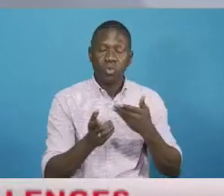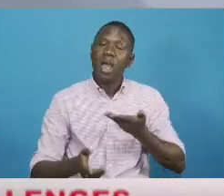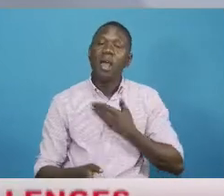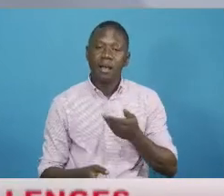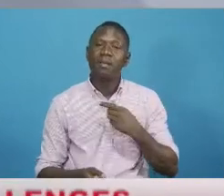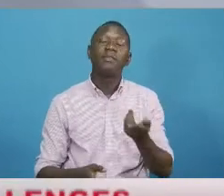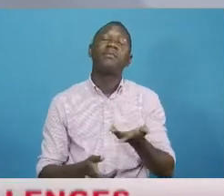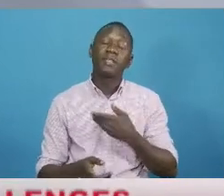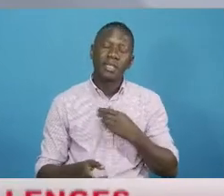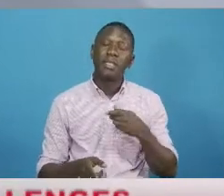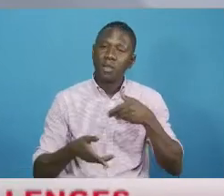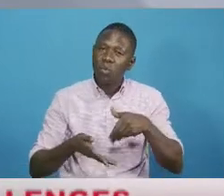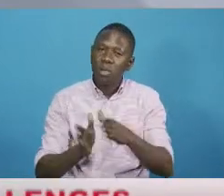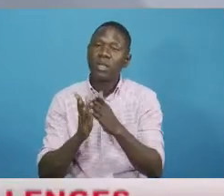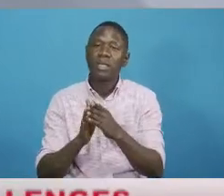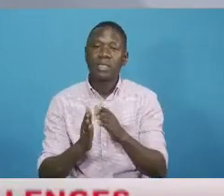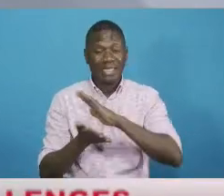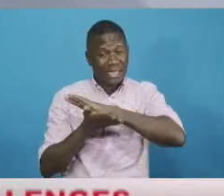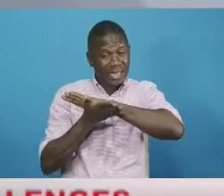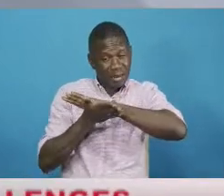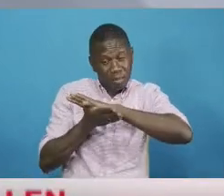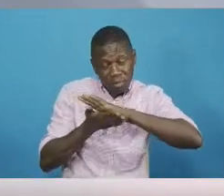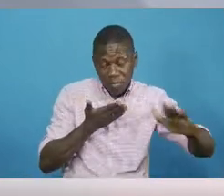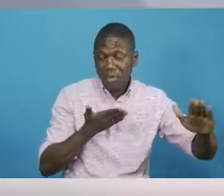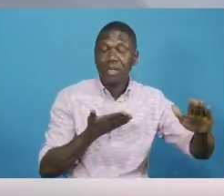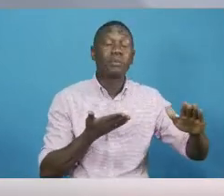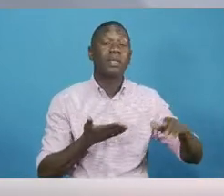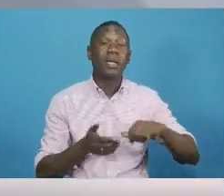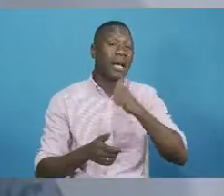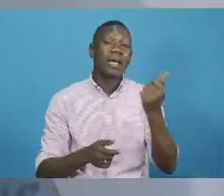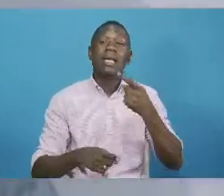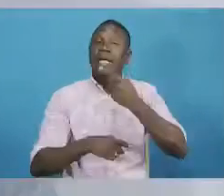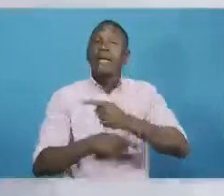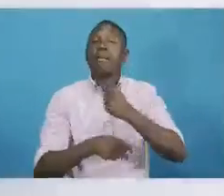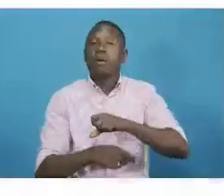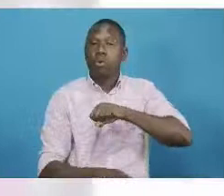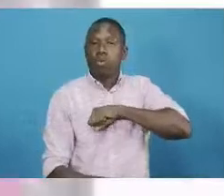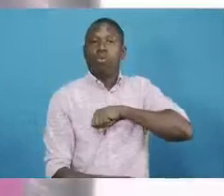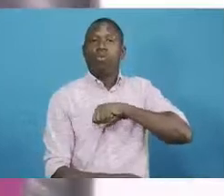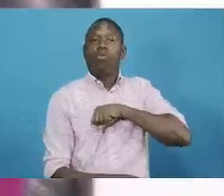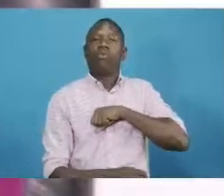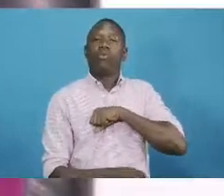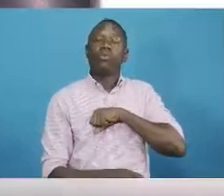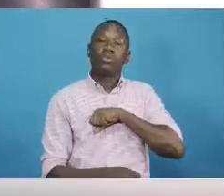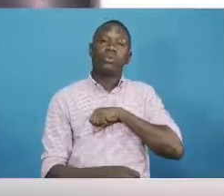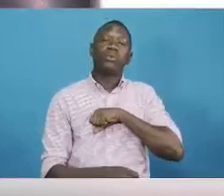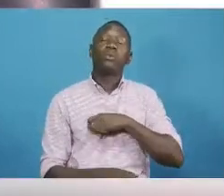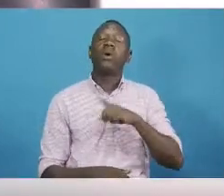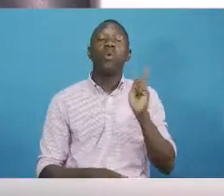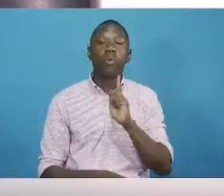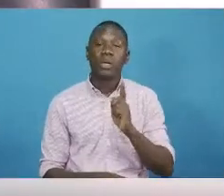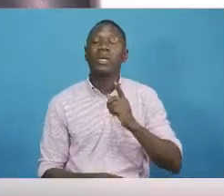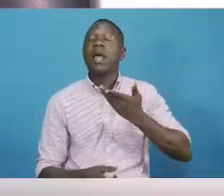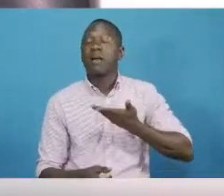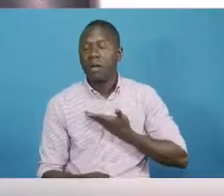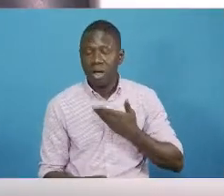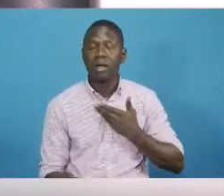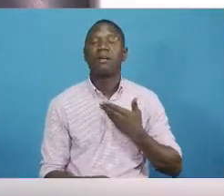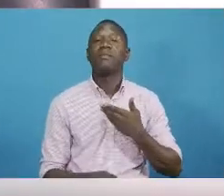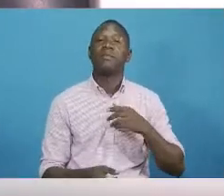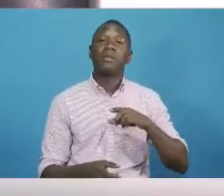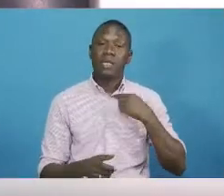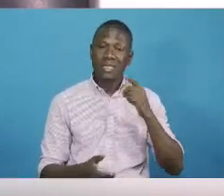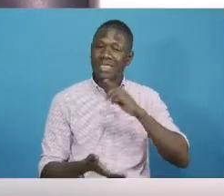the process transparent and Gambian owned. What has come out